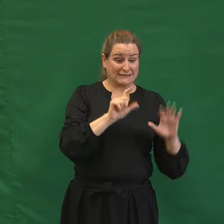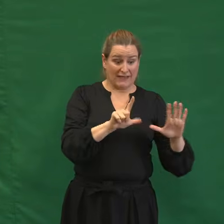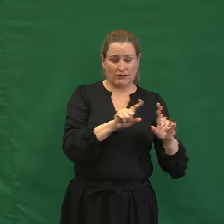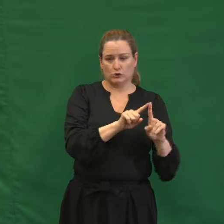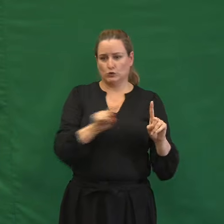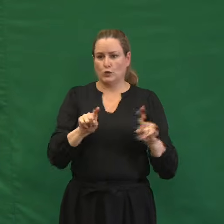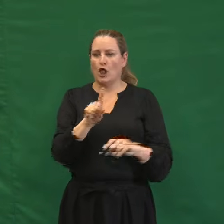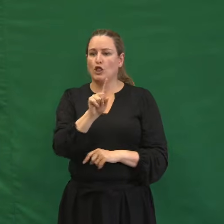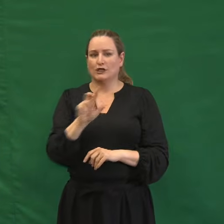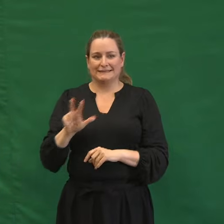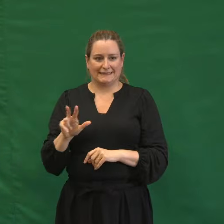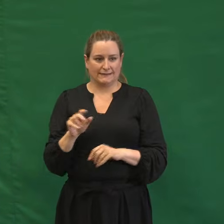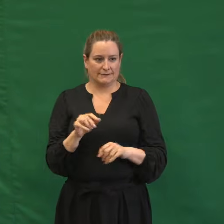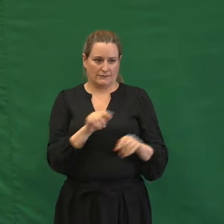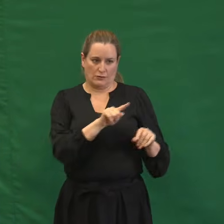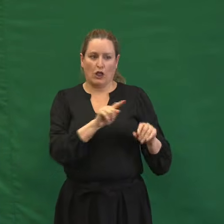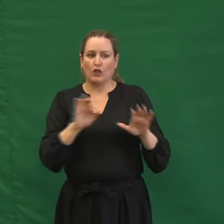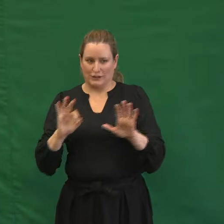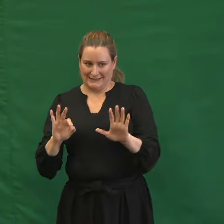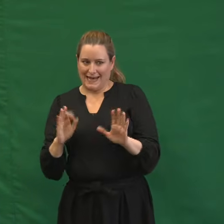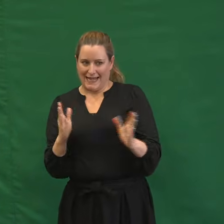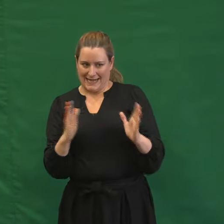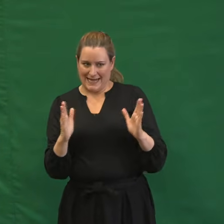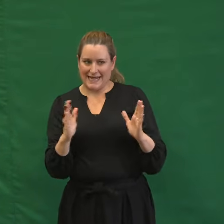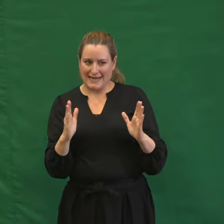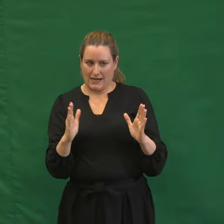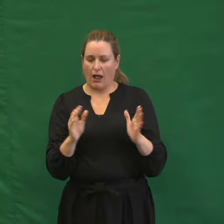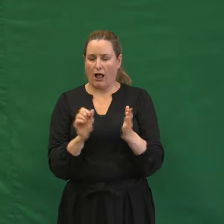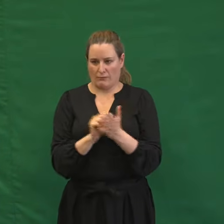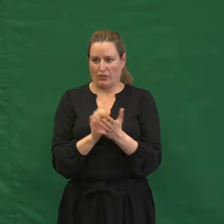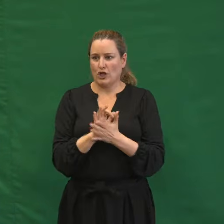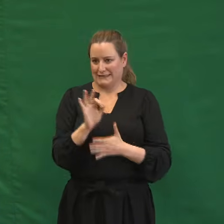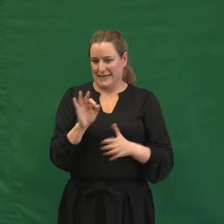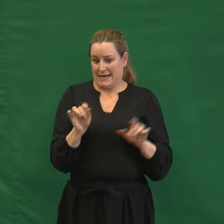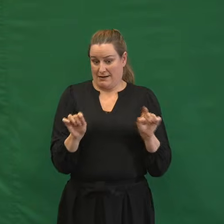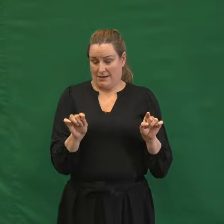this allows us to track how SASL develops across childhood as well.